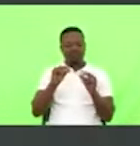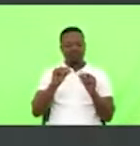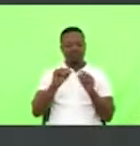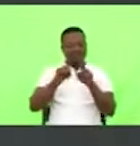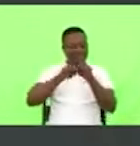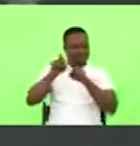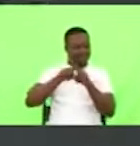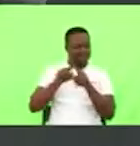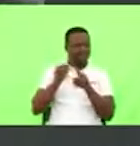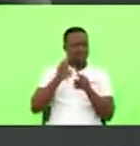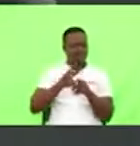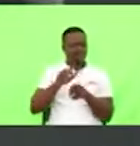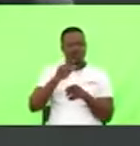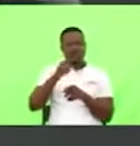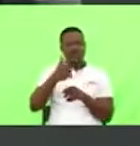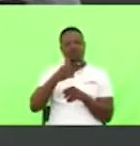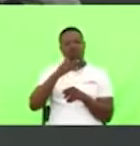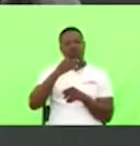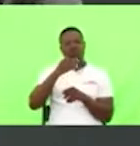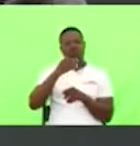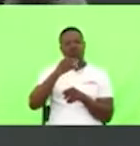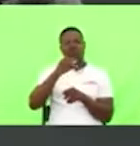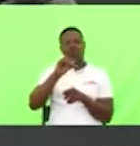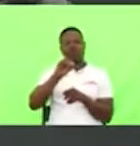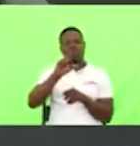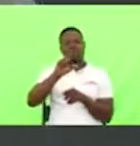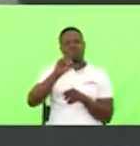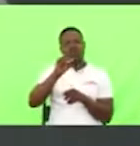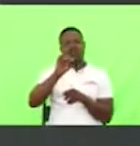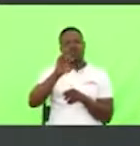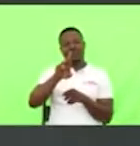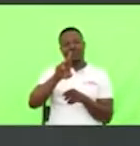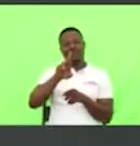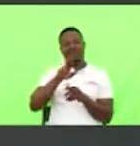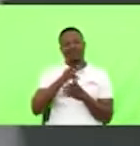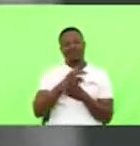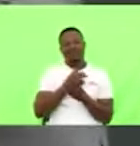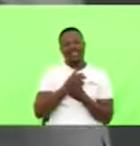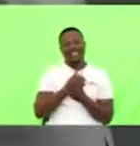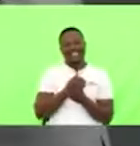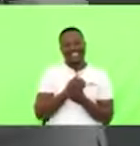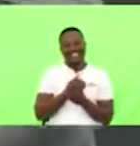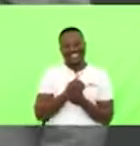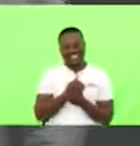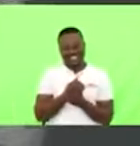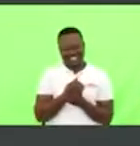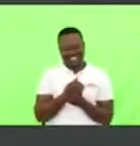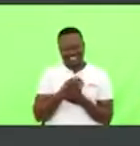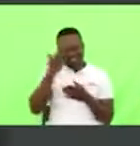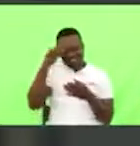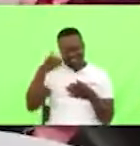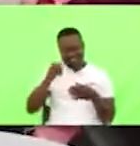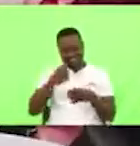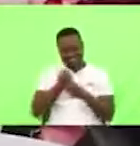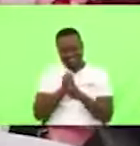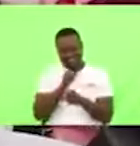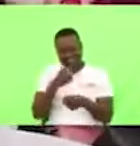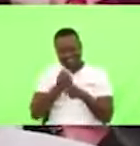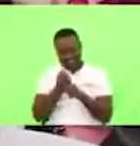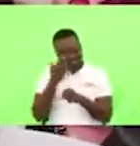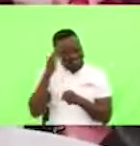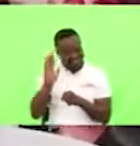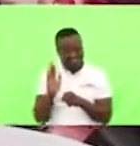Or gold. Don't know whether they are still producing it. Young men, are they still producing gold?